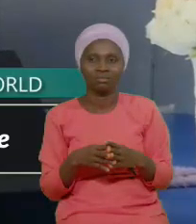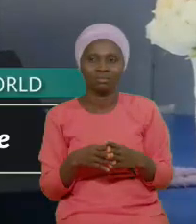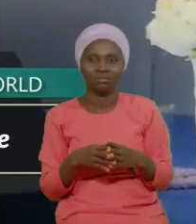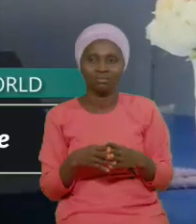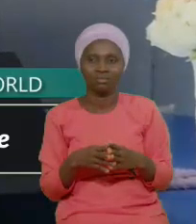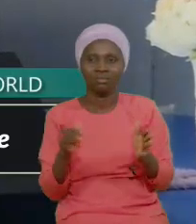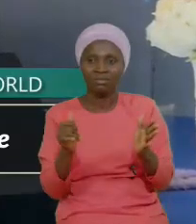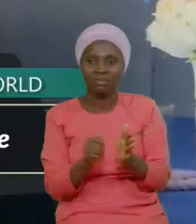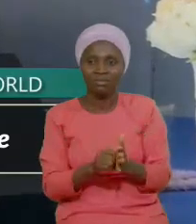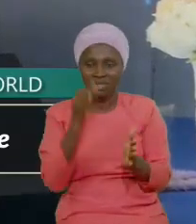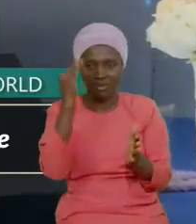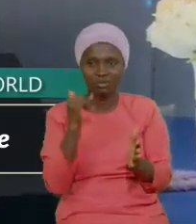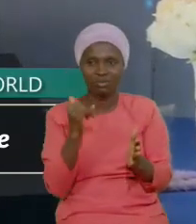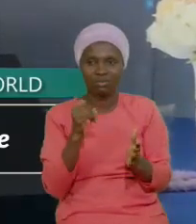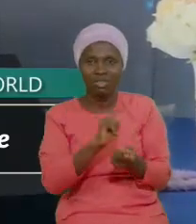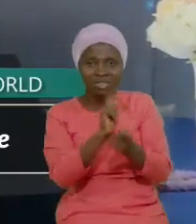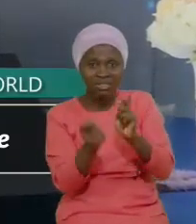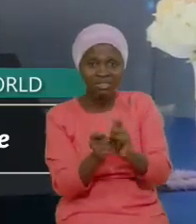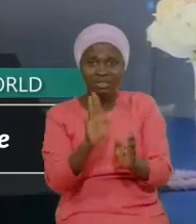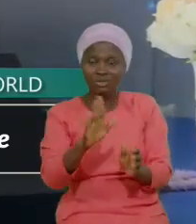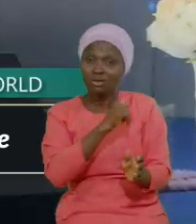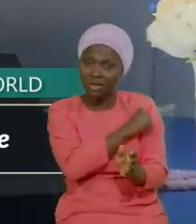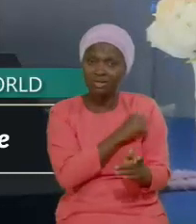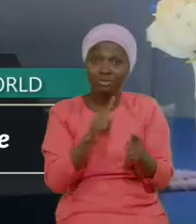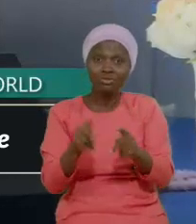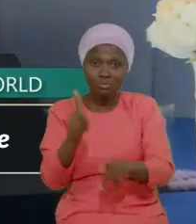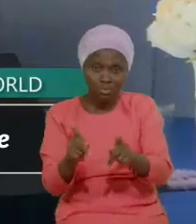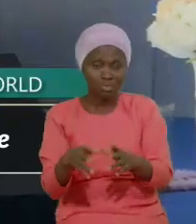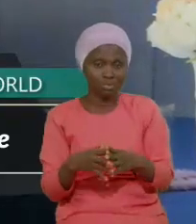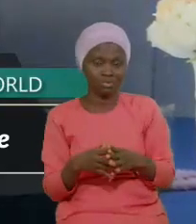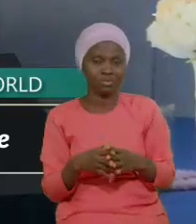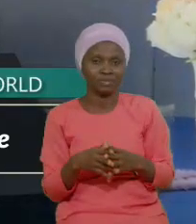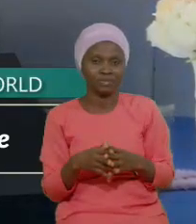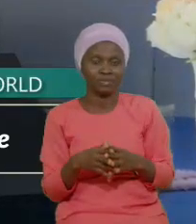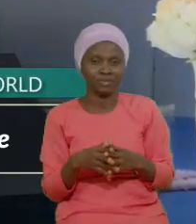That's why I said, change your attitude to people.